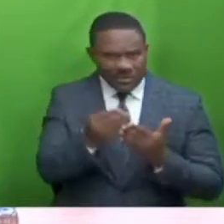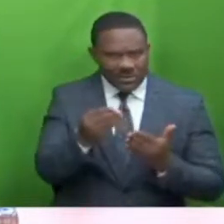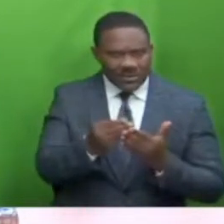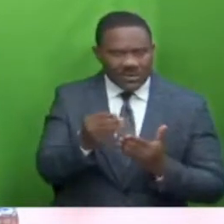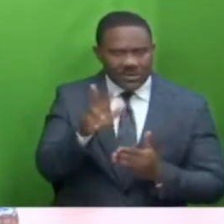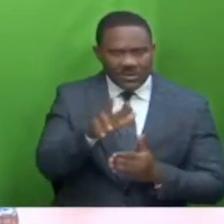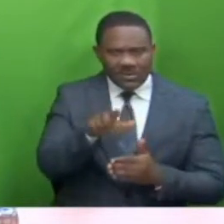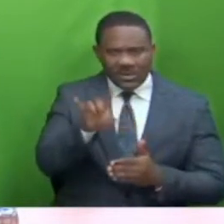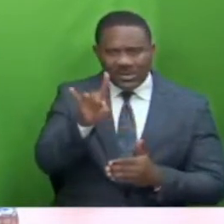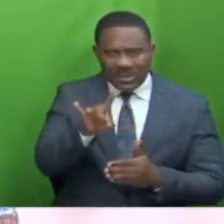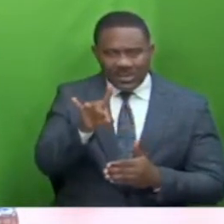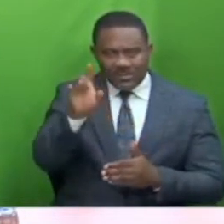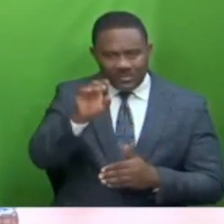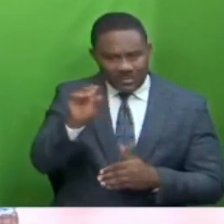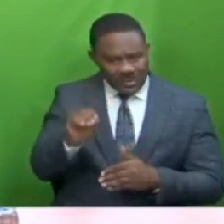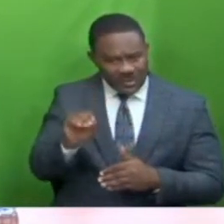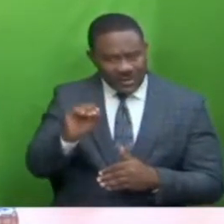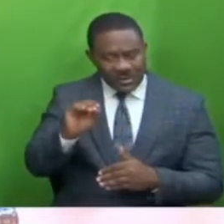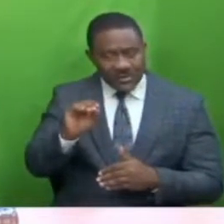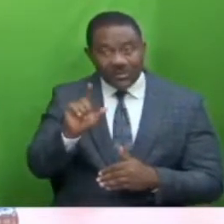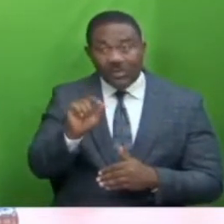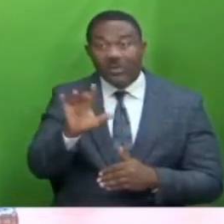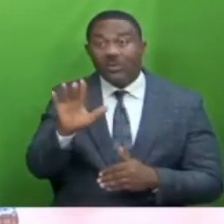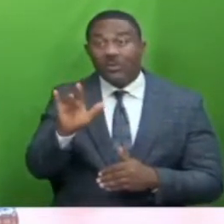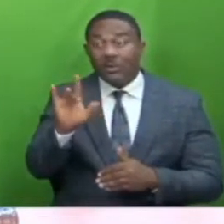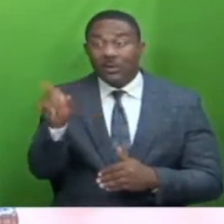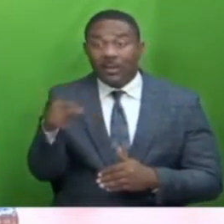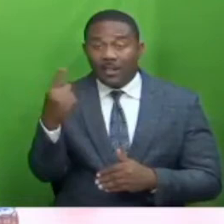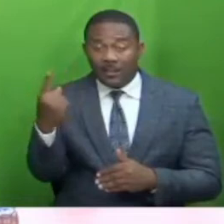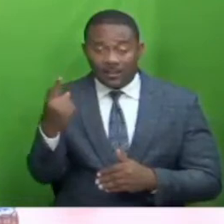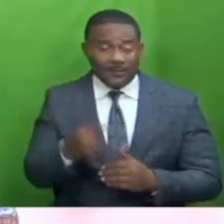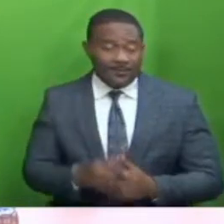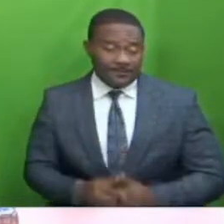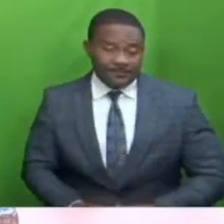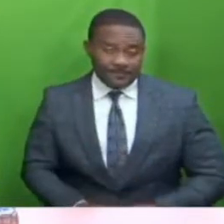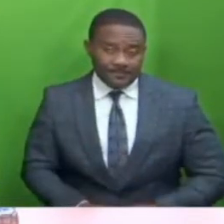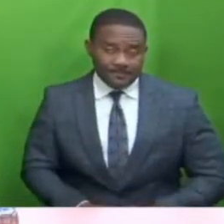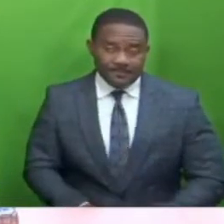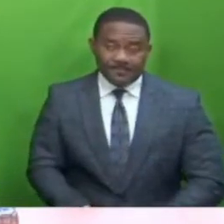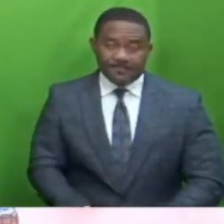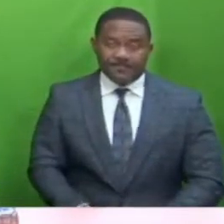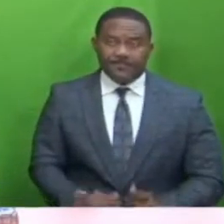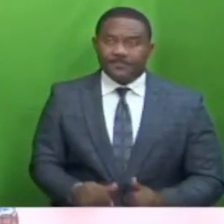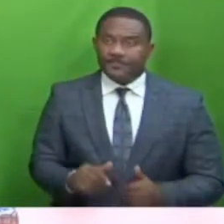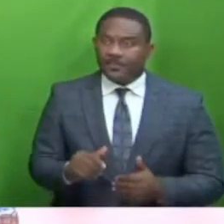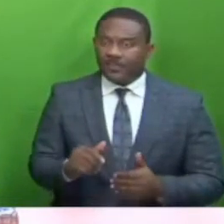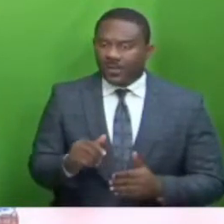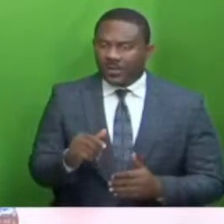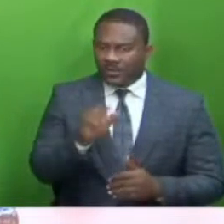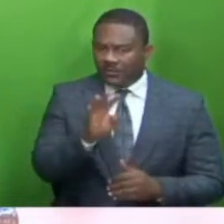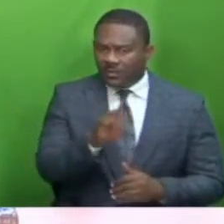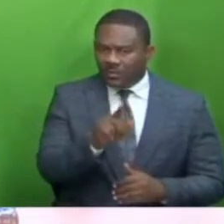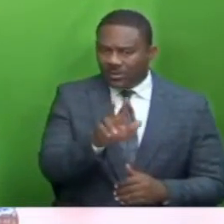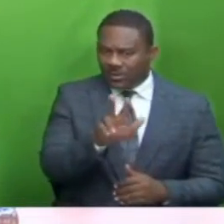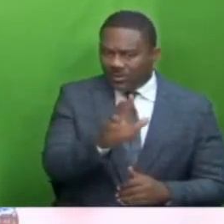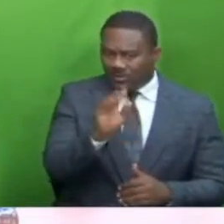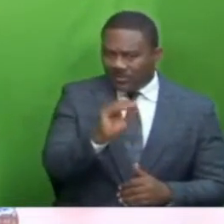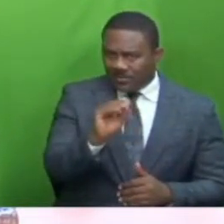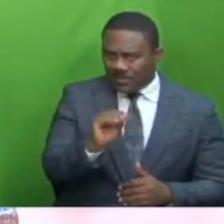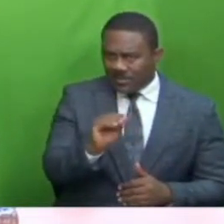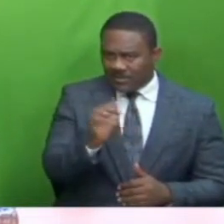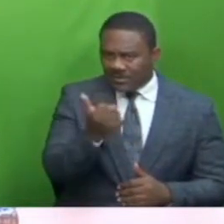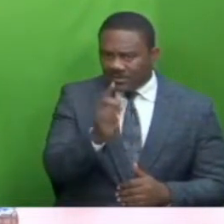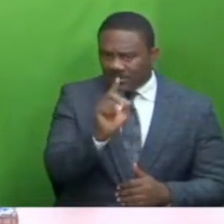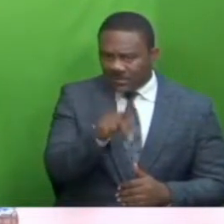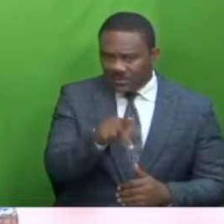2023 alone. The primary deficit on commitment basis will be reduced from 4.3% of GDP